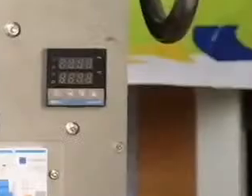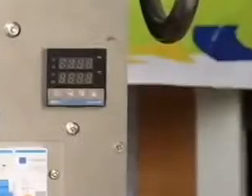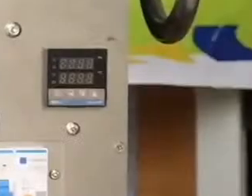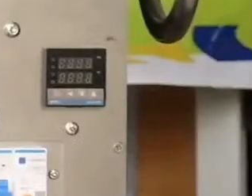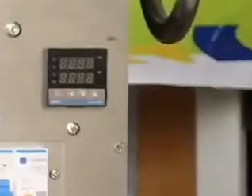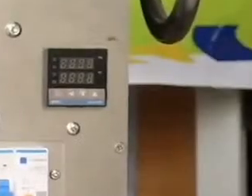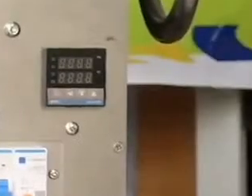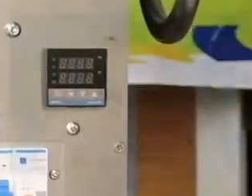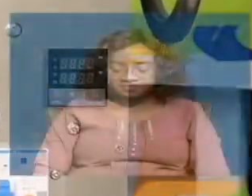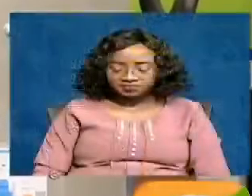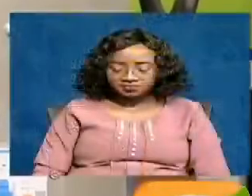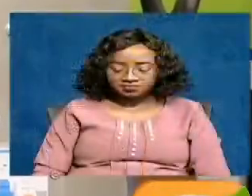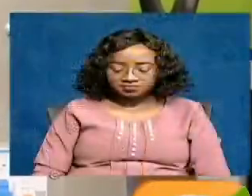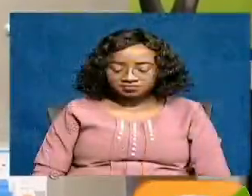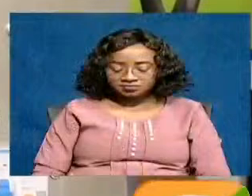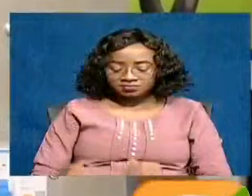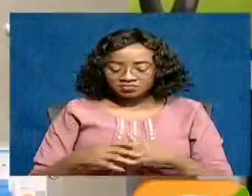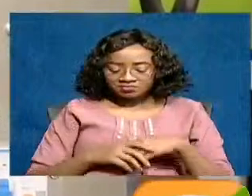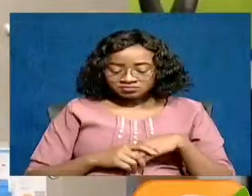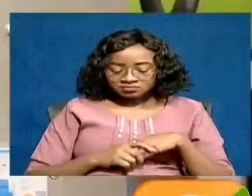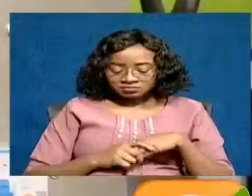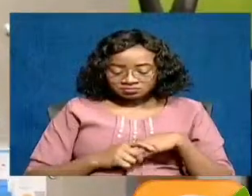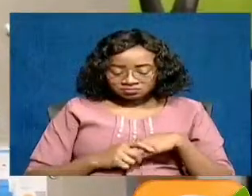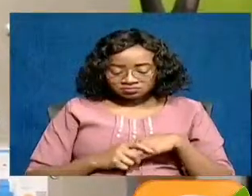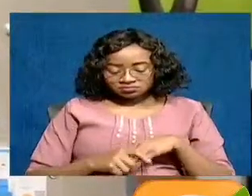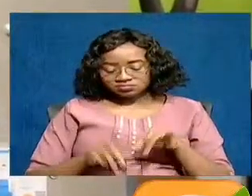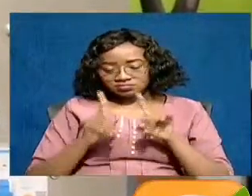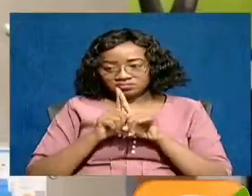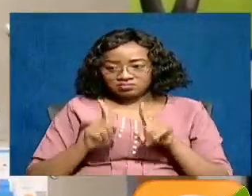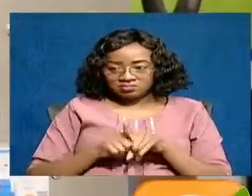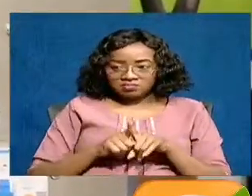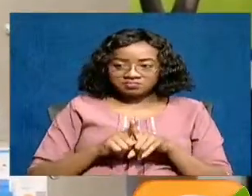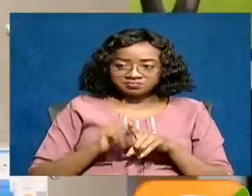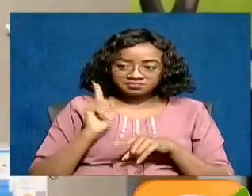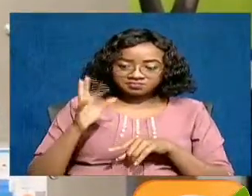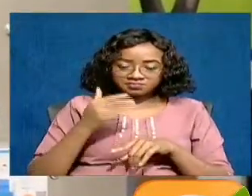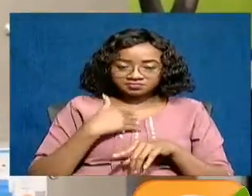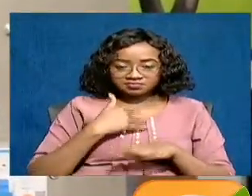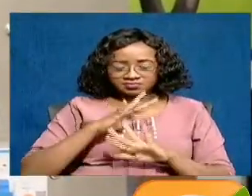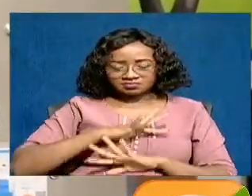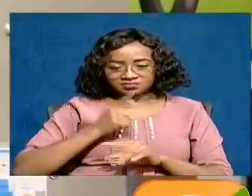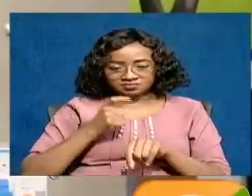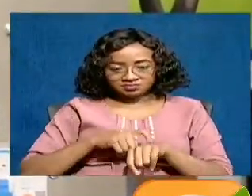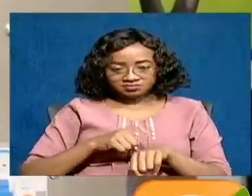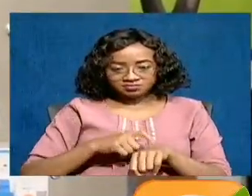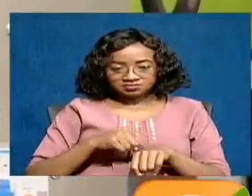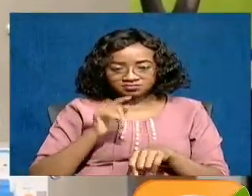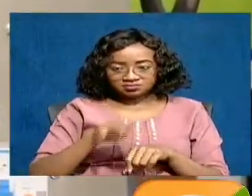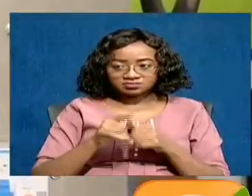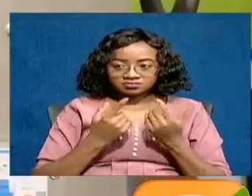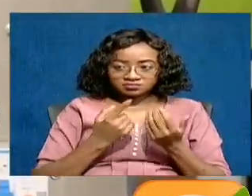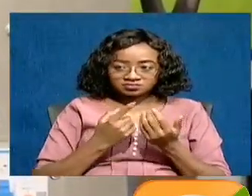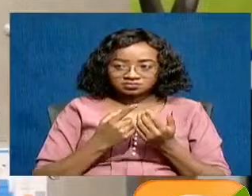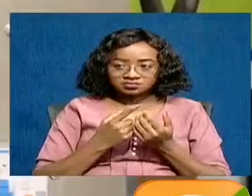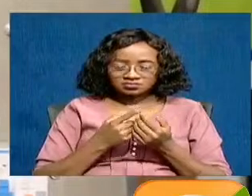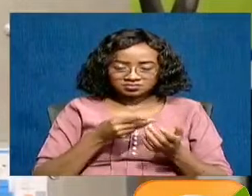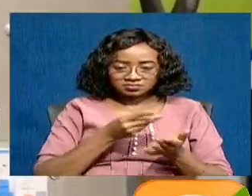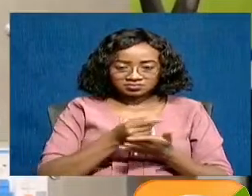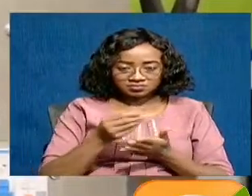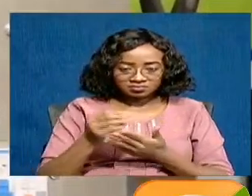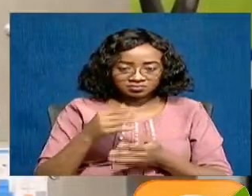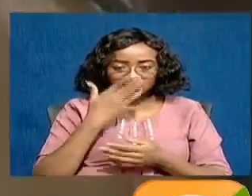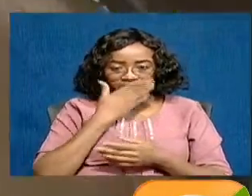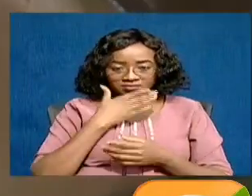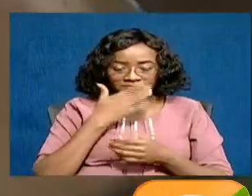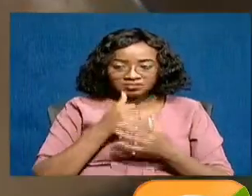In 2023, Davis Bahati had had enough with spending a significant amount of his earnings buying edible oil for his